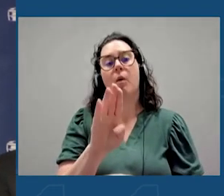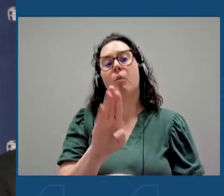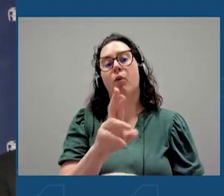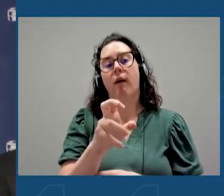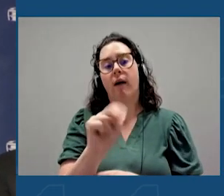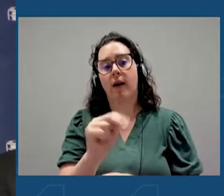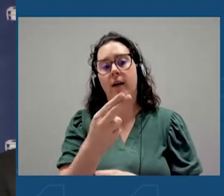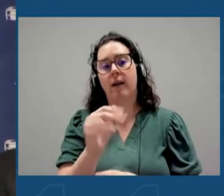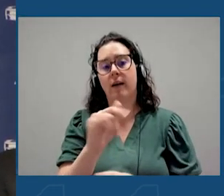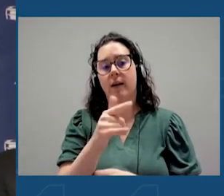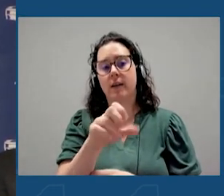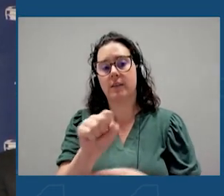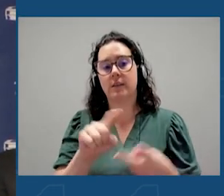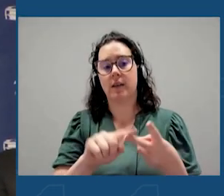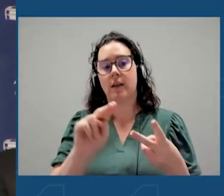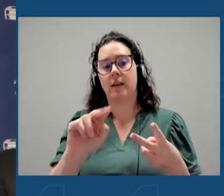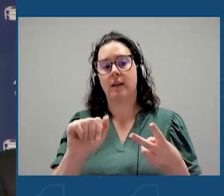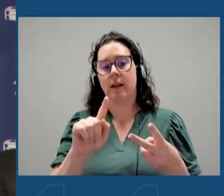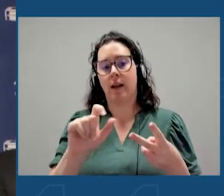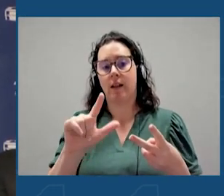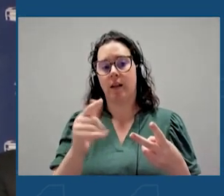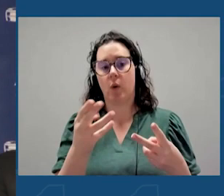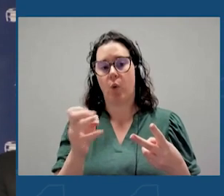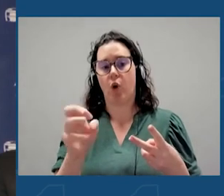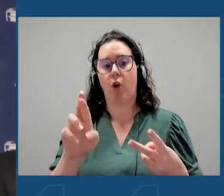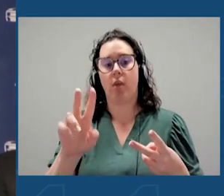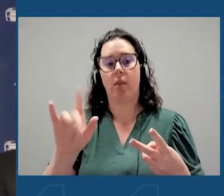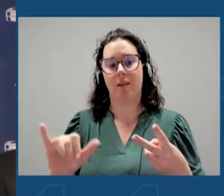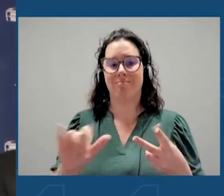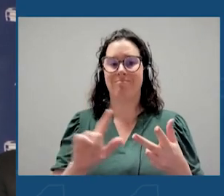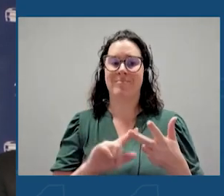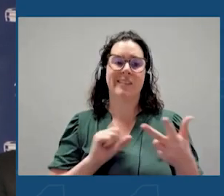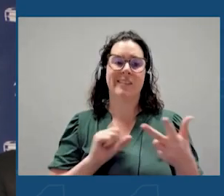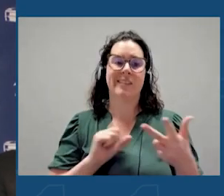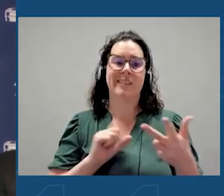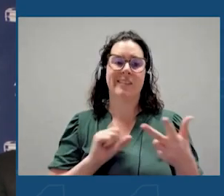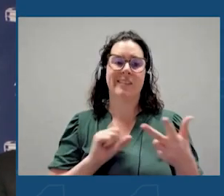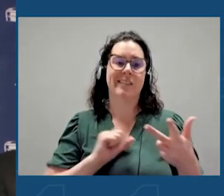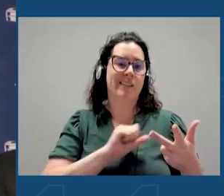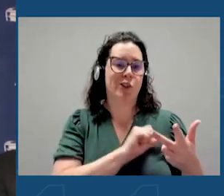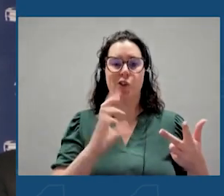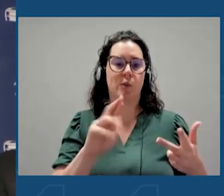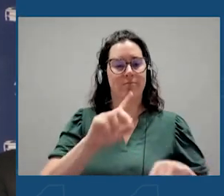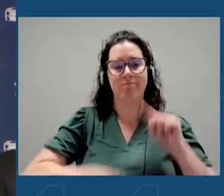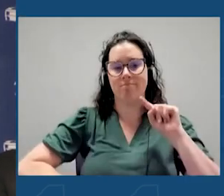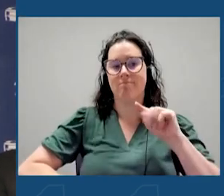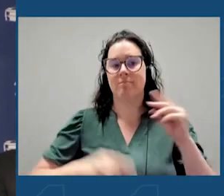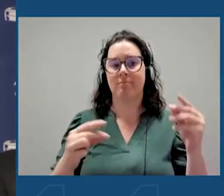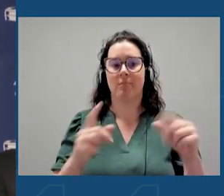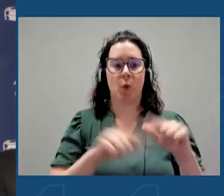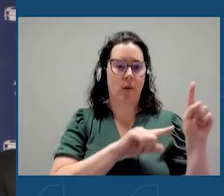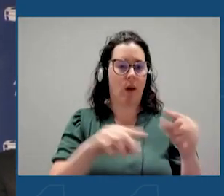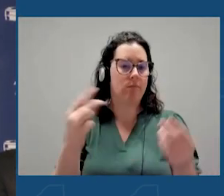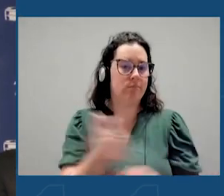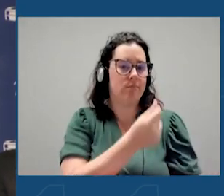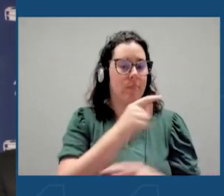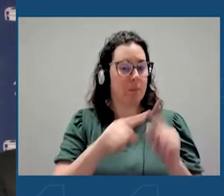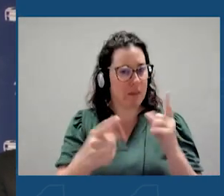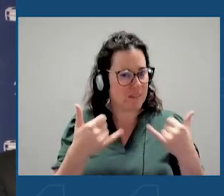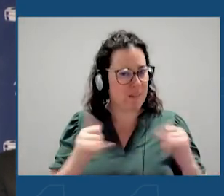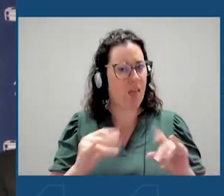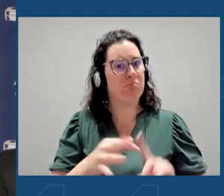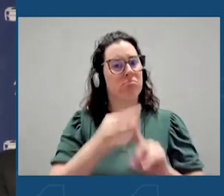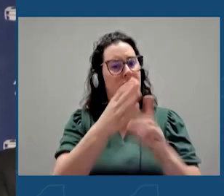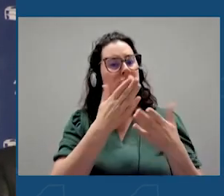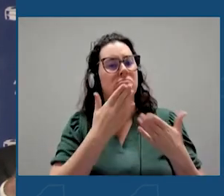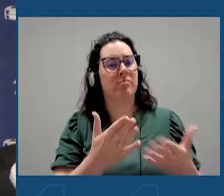today. Senator Chuck Schumer is not able to be here today, but he deserves a special thank you from all of us.